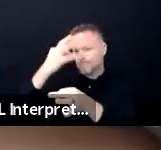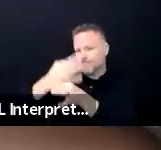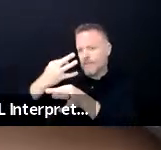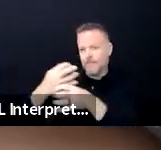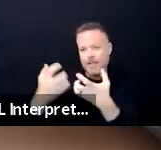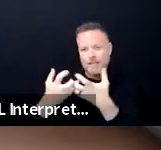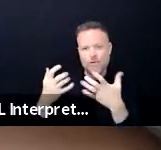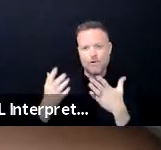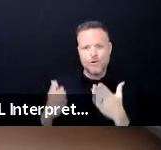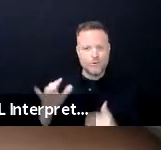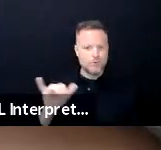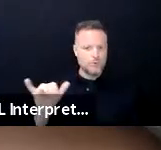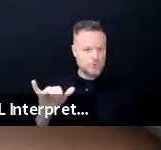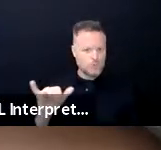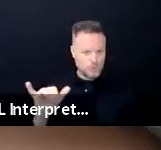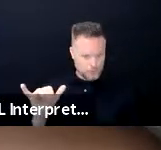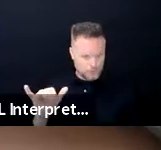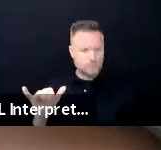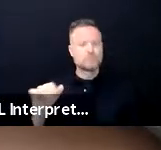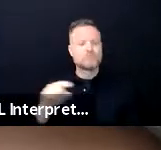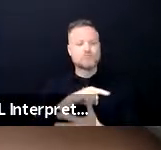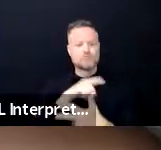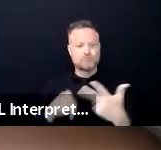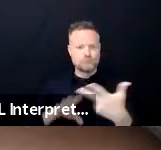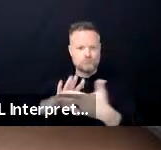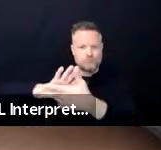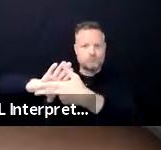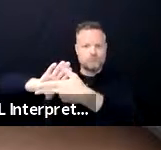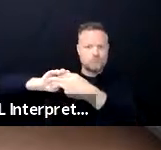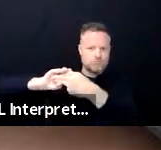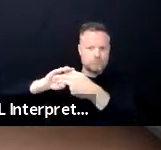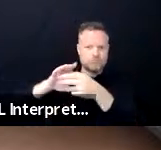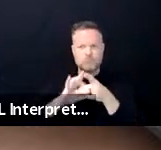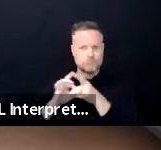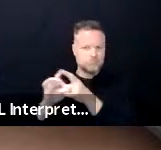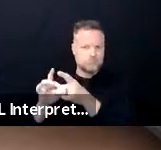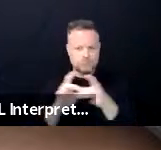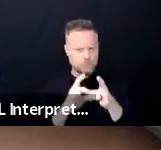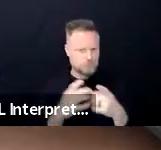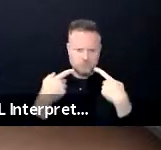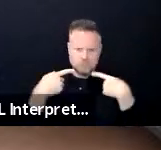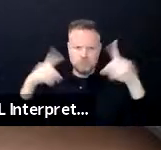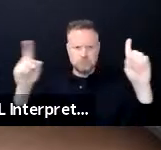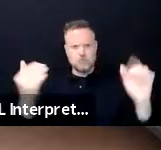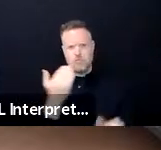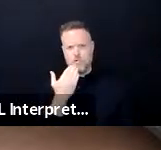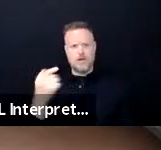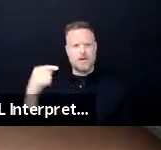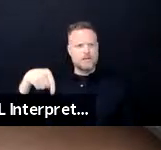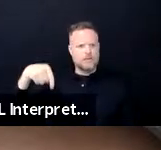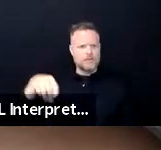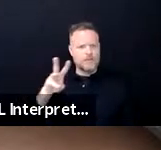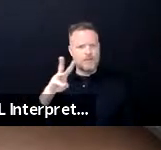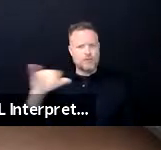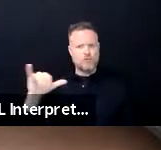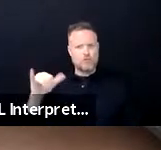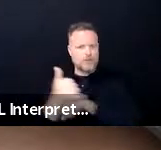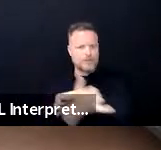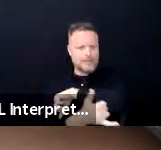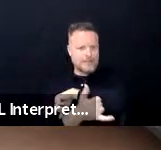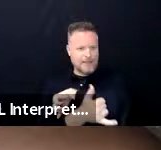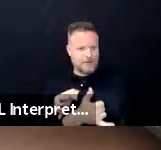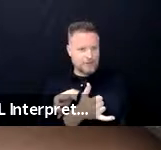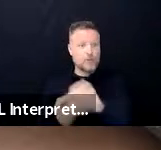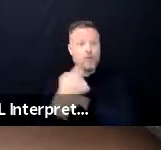And that collaboration has worked really, really well, particularly in Wyandotte County, but we've also, as it relates to the RADx